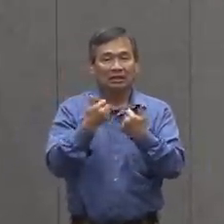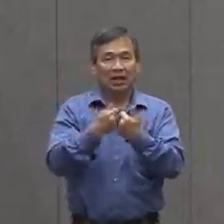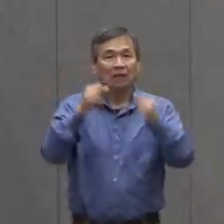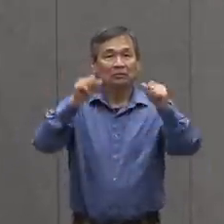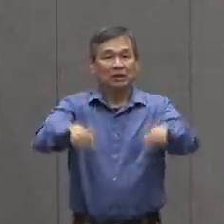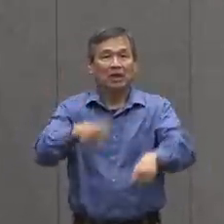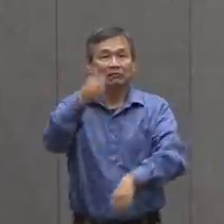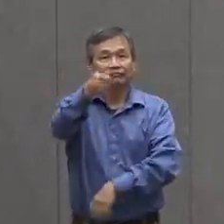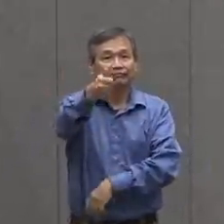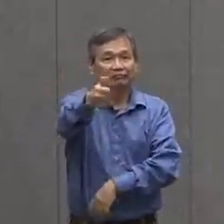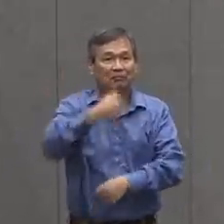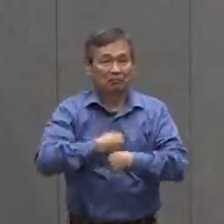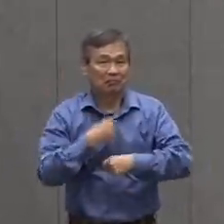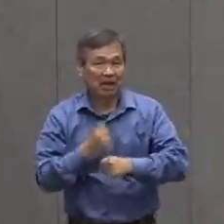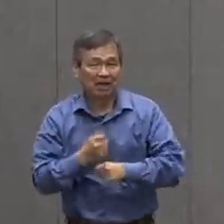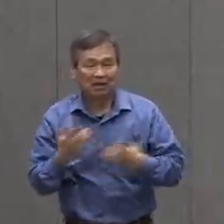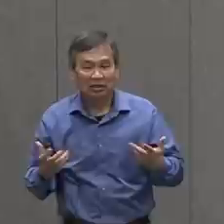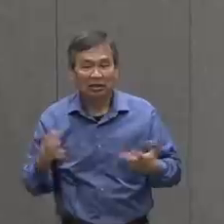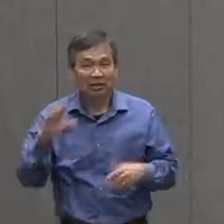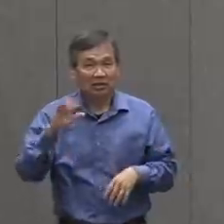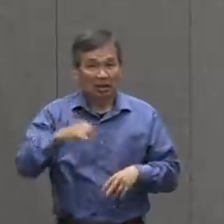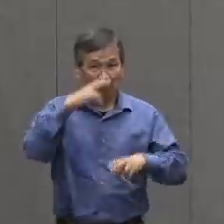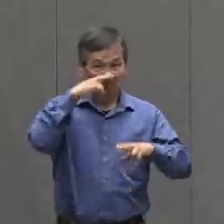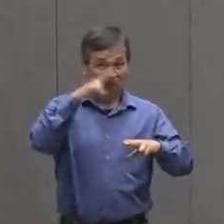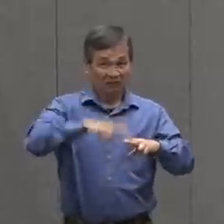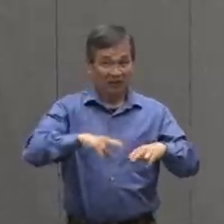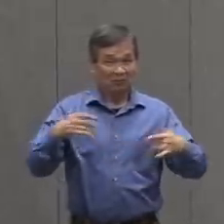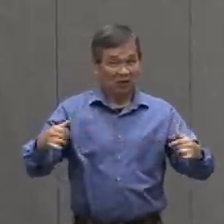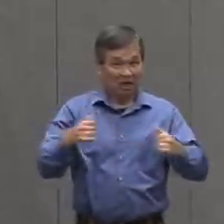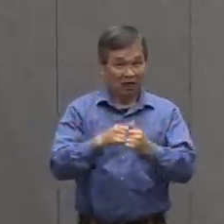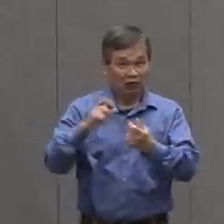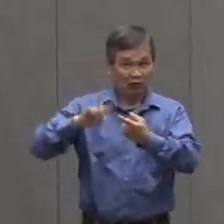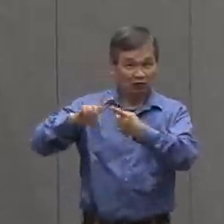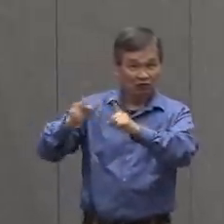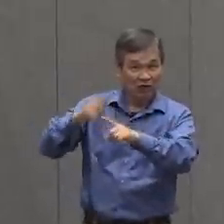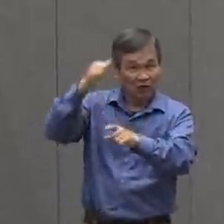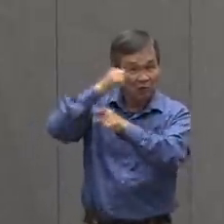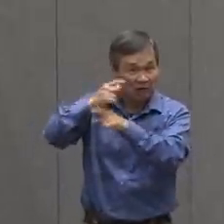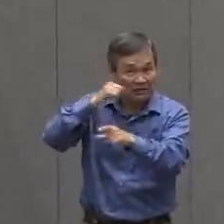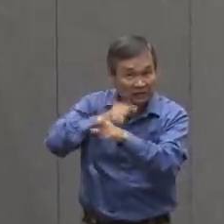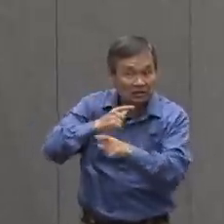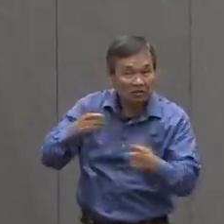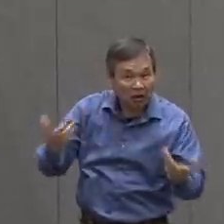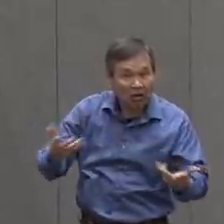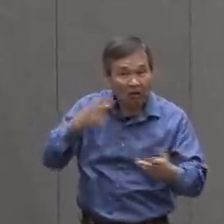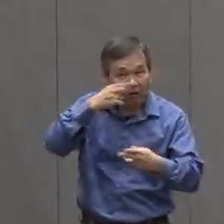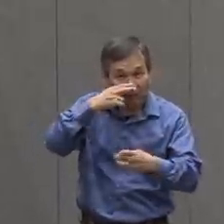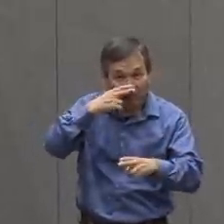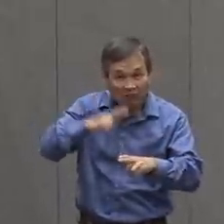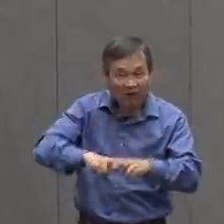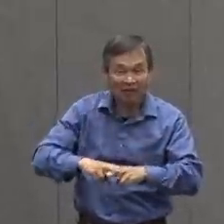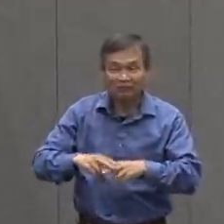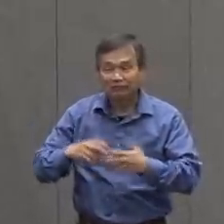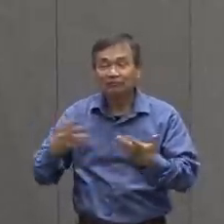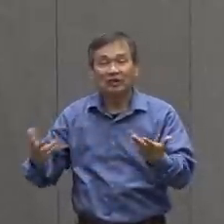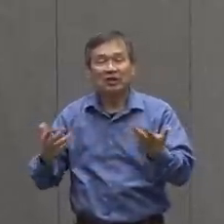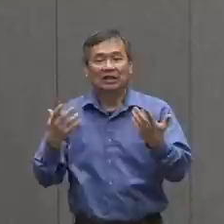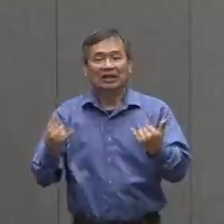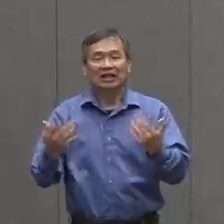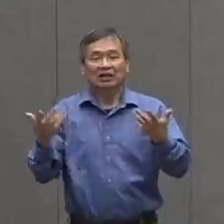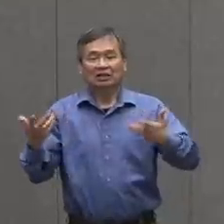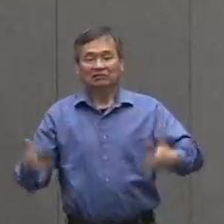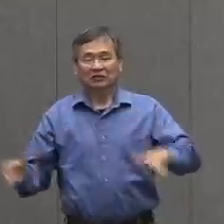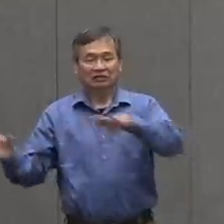yourself. That would be fun to play with a friend or with a sibling if you have somebody at home. And then we read the